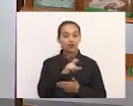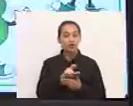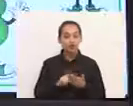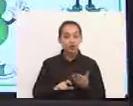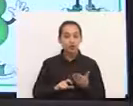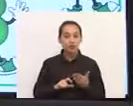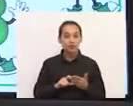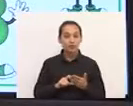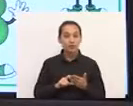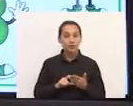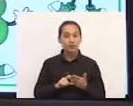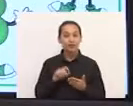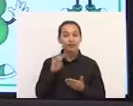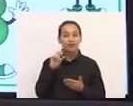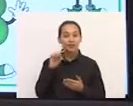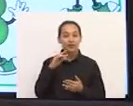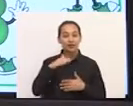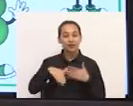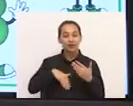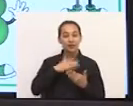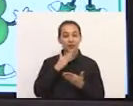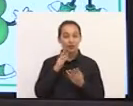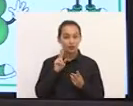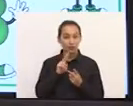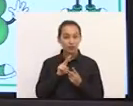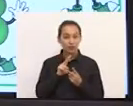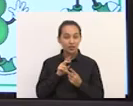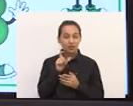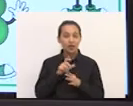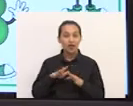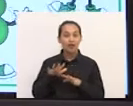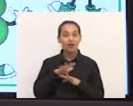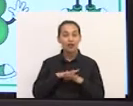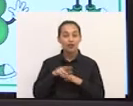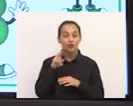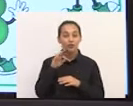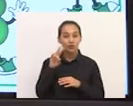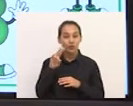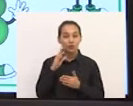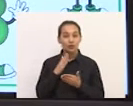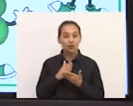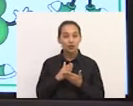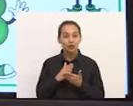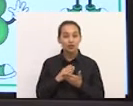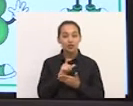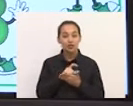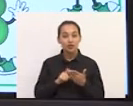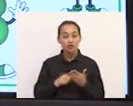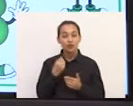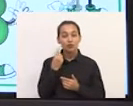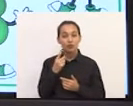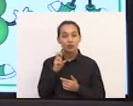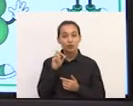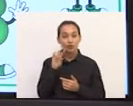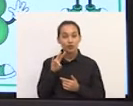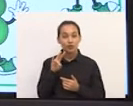nasrning aralash kelishi haq dostonlarining o'ziga xos xususiyati hisoblanadi. She'rlar asosan 11 bo'g'inli